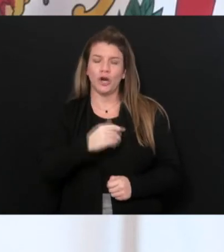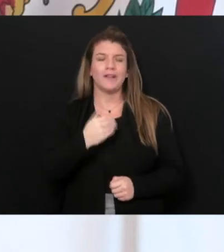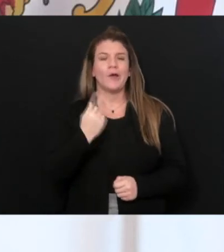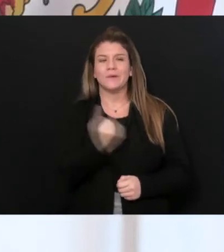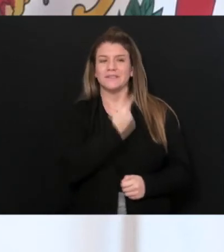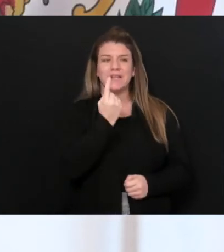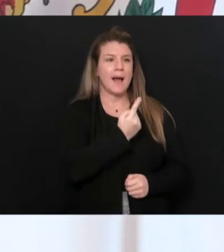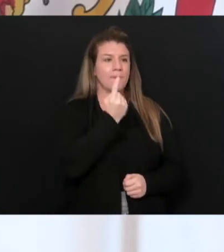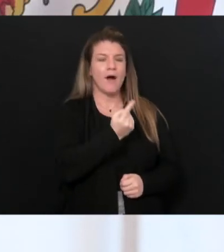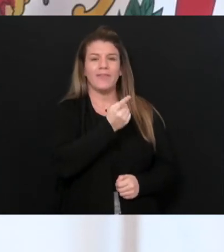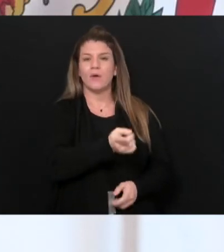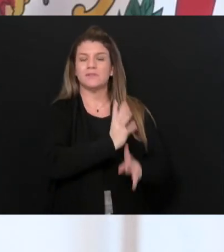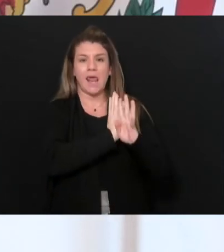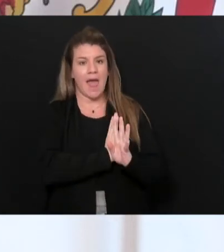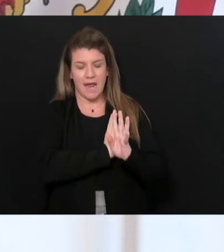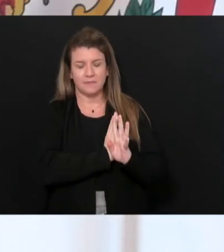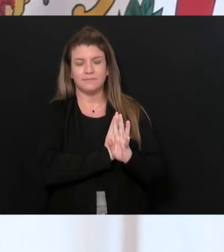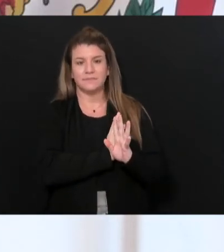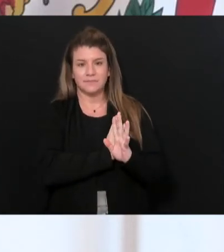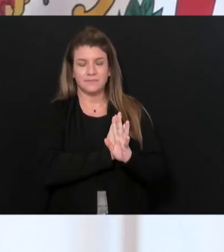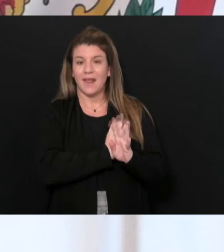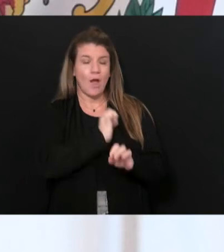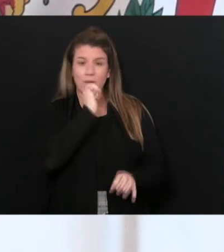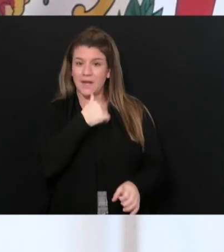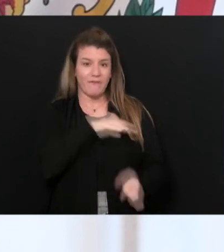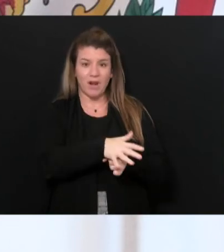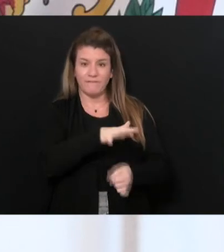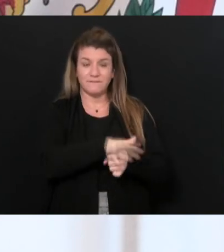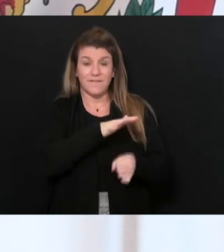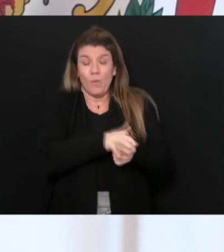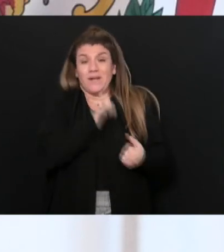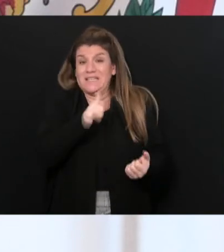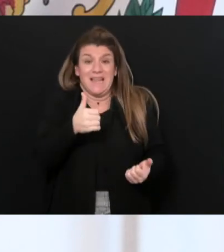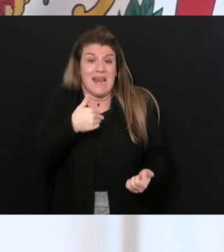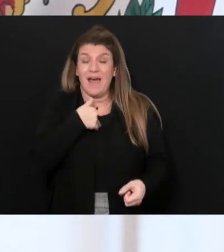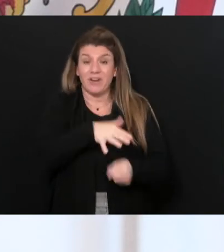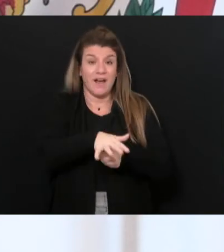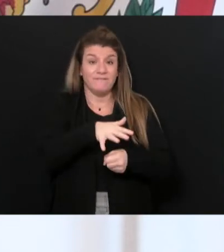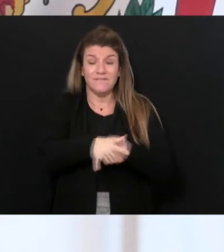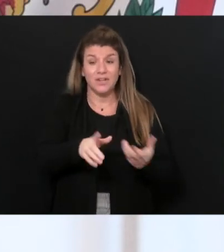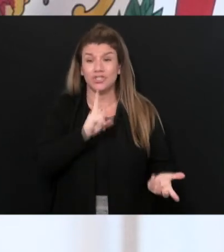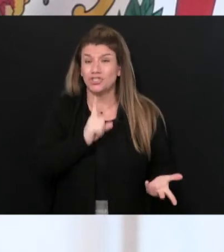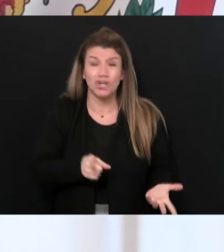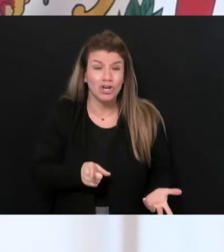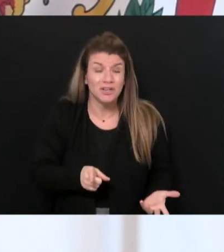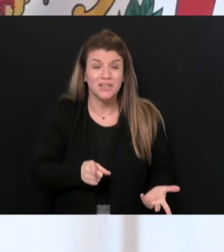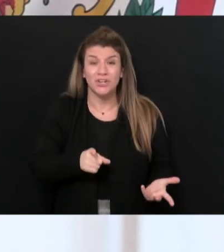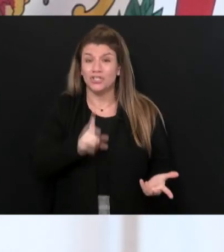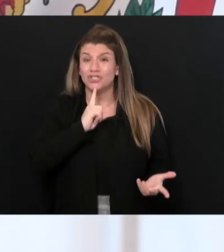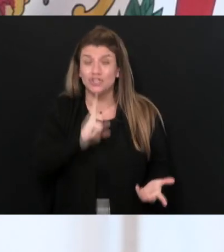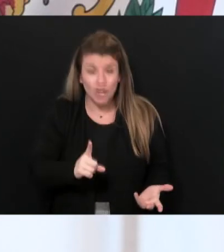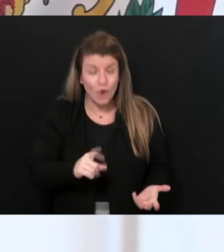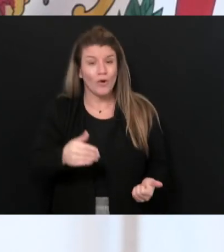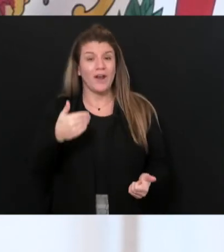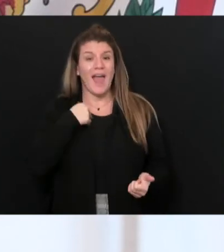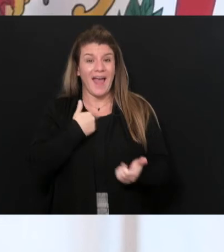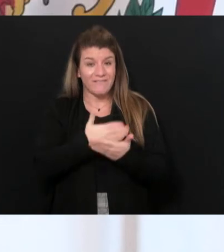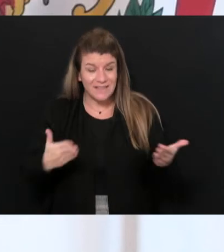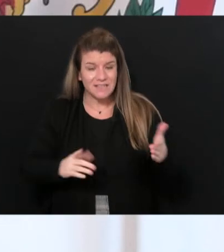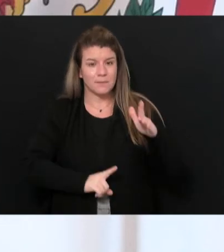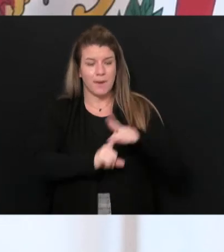was standing in a line, and the line, we didn't have enough. We just didn't have enough. Sure, there's bumps.